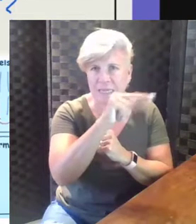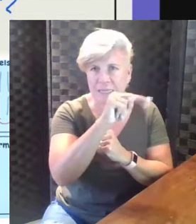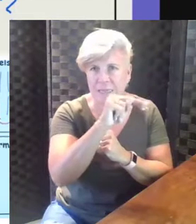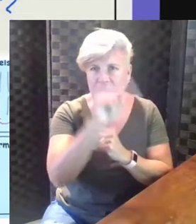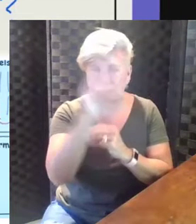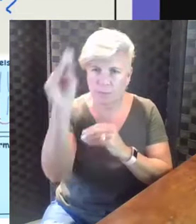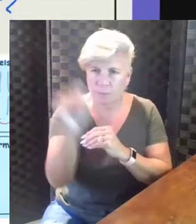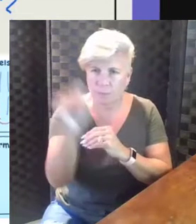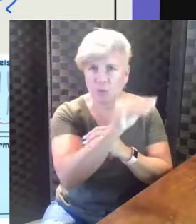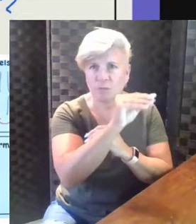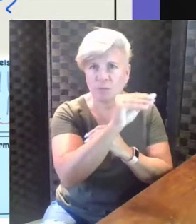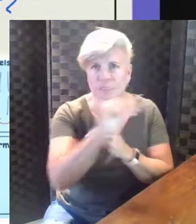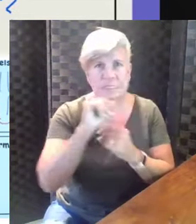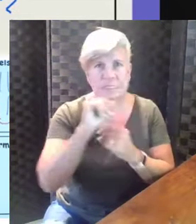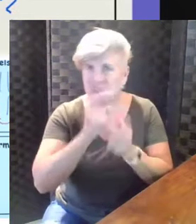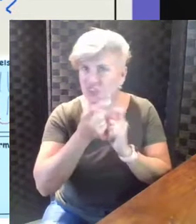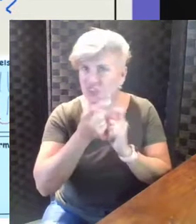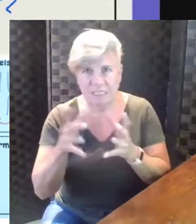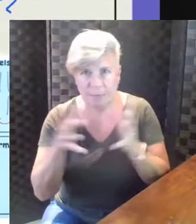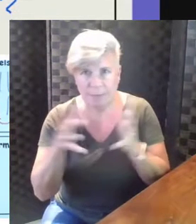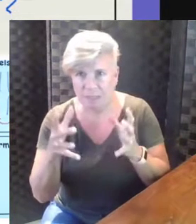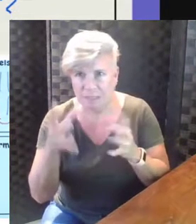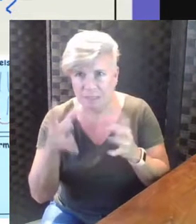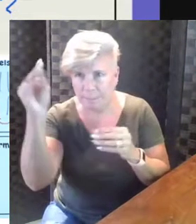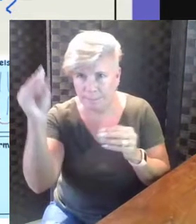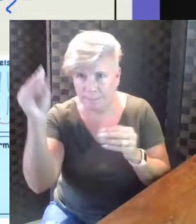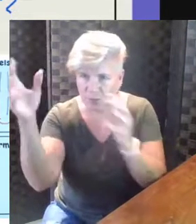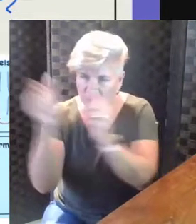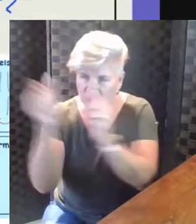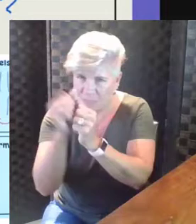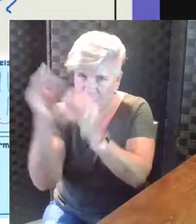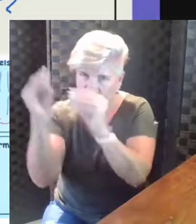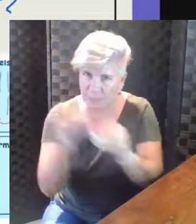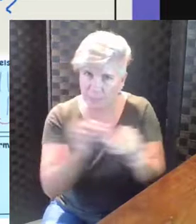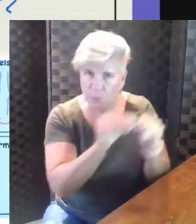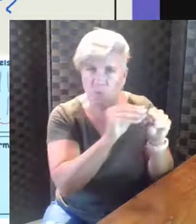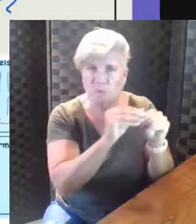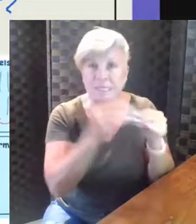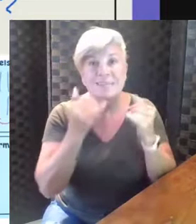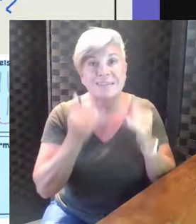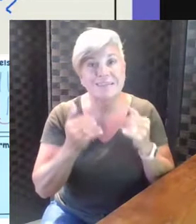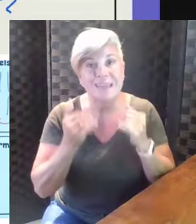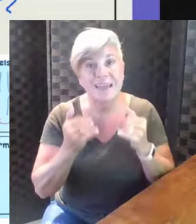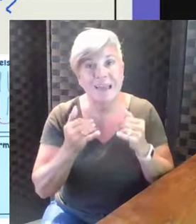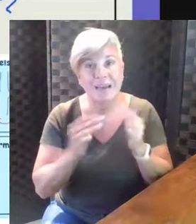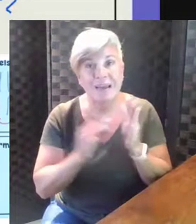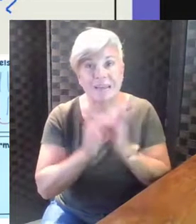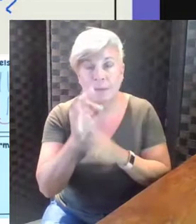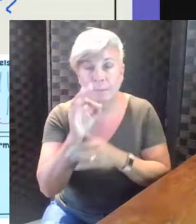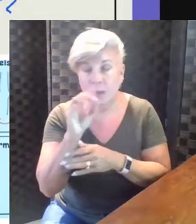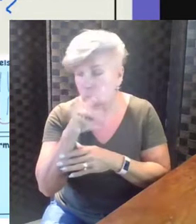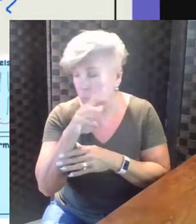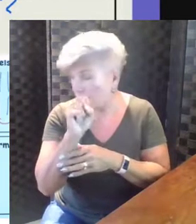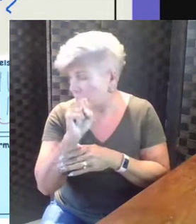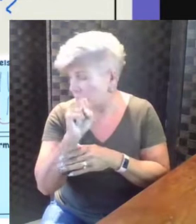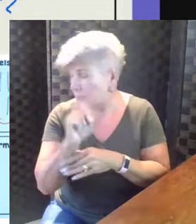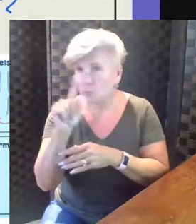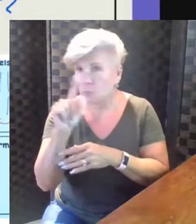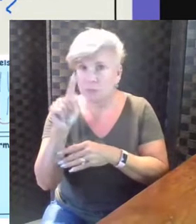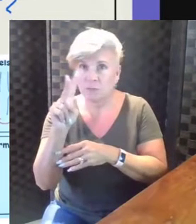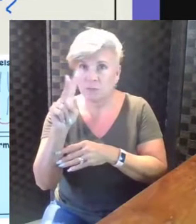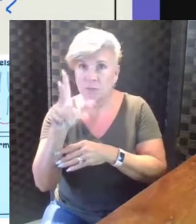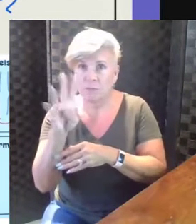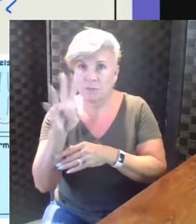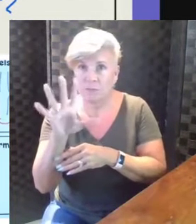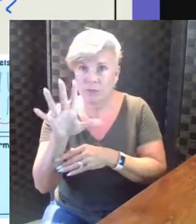just moved it. I didn't change the amount. I just put them together and moved it. So now I can count my 1s. 1, 2,